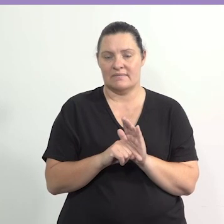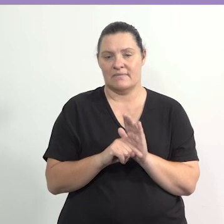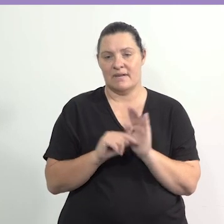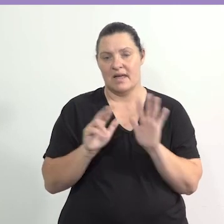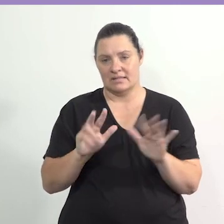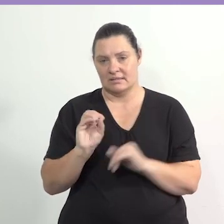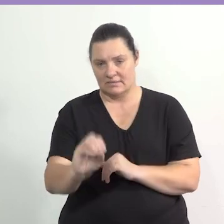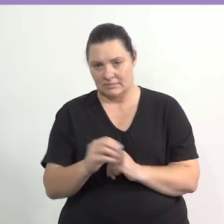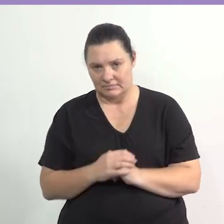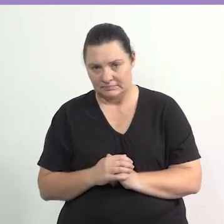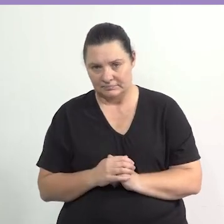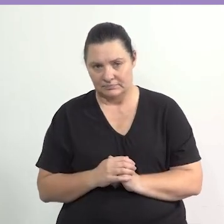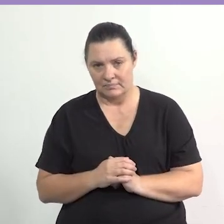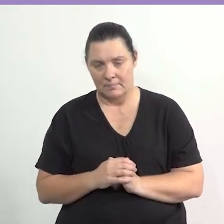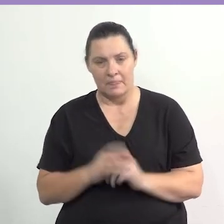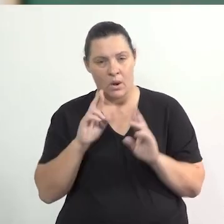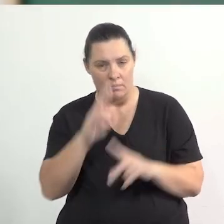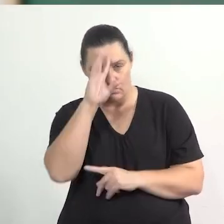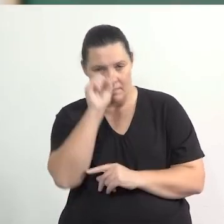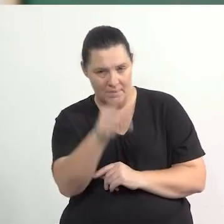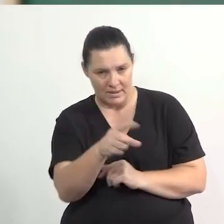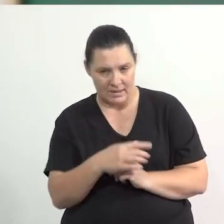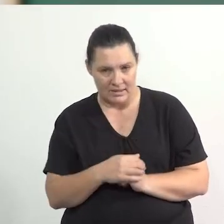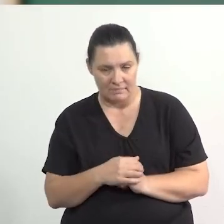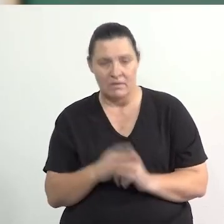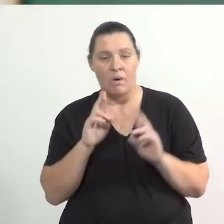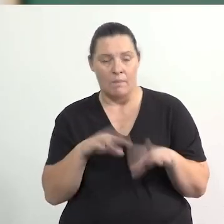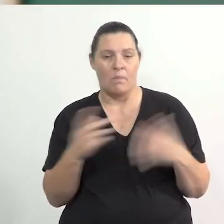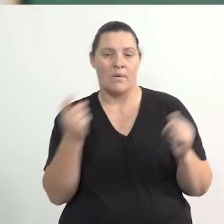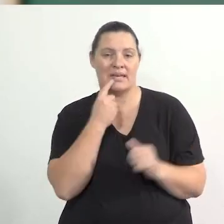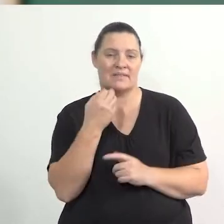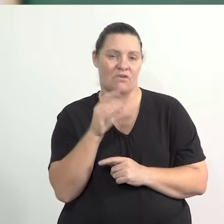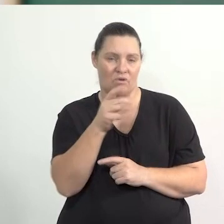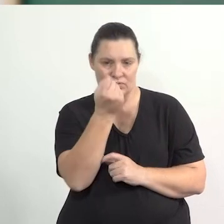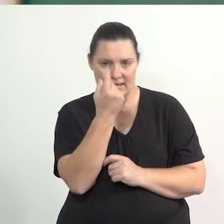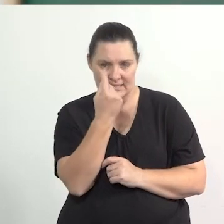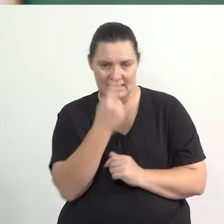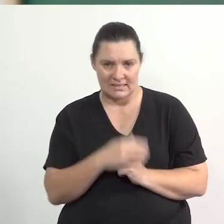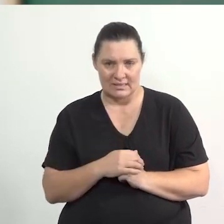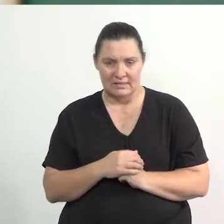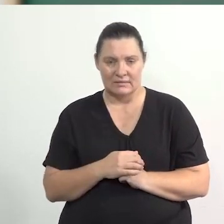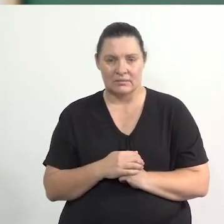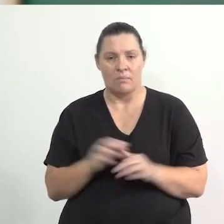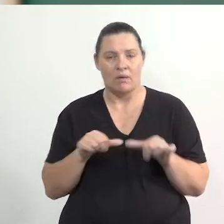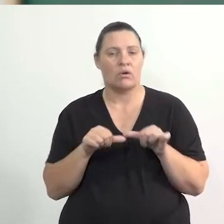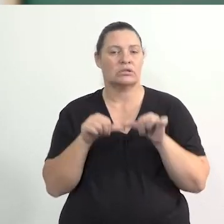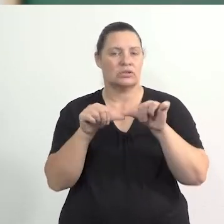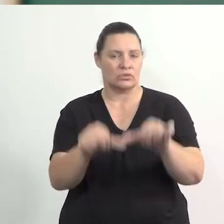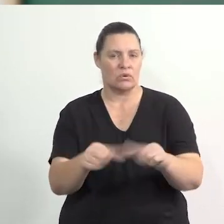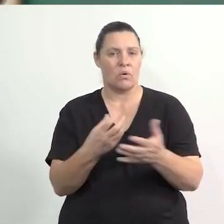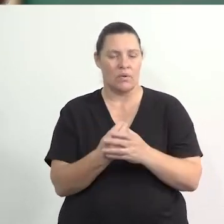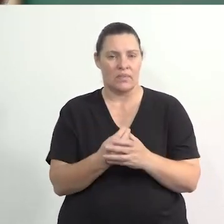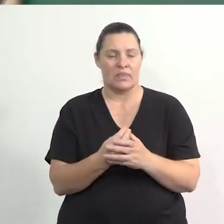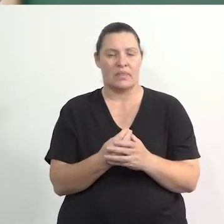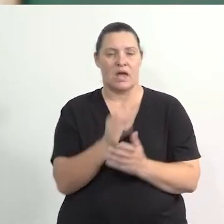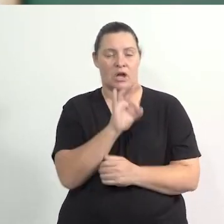negative 8. I hope you can remember that, and I hope that is easy for you to understand. Let's continue with